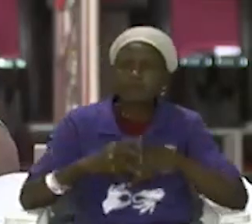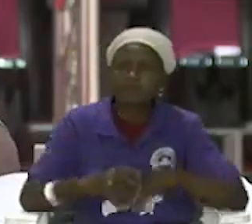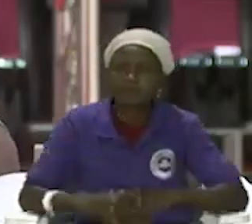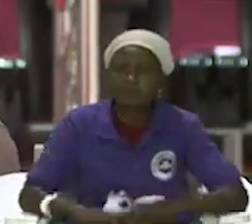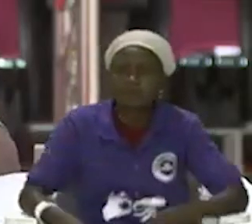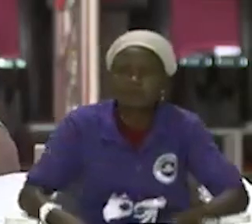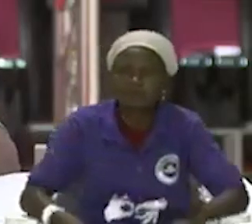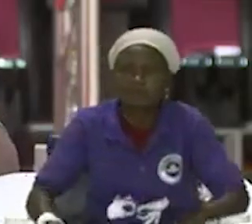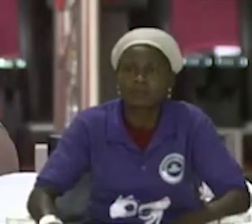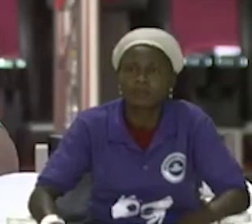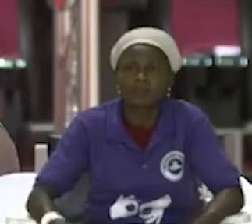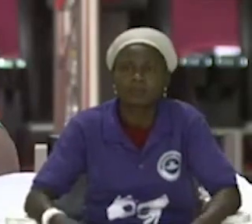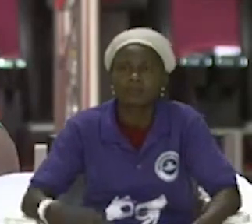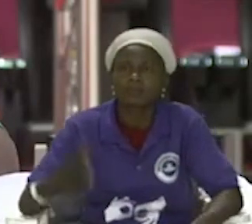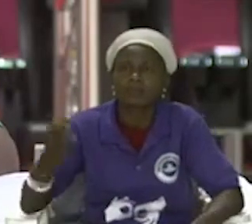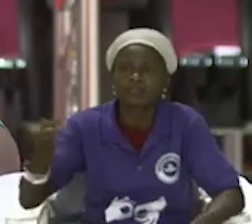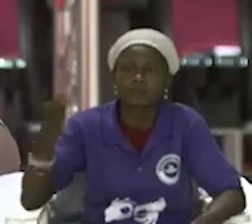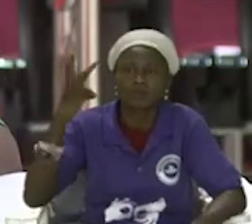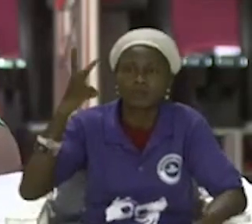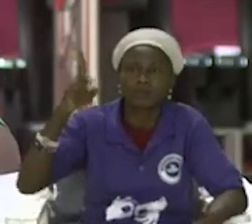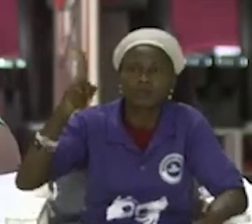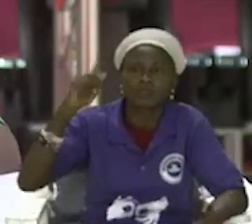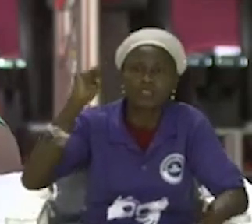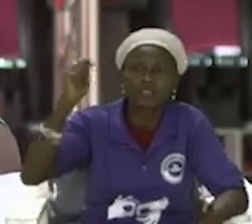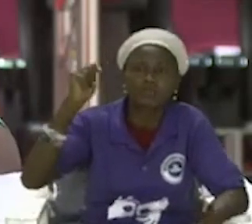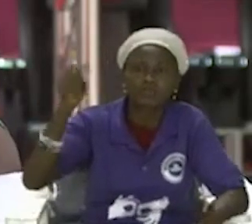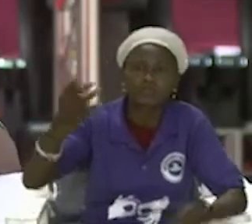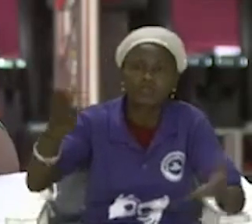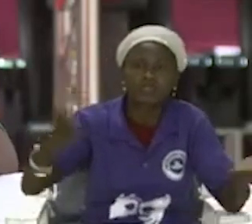You know, there was one testimony here tonight